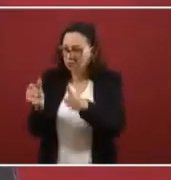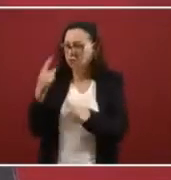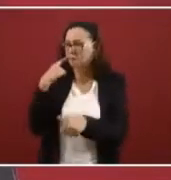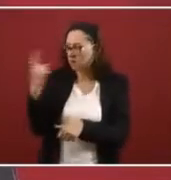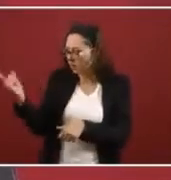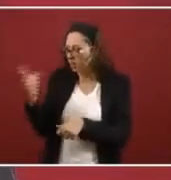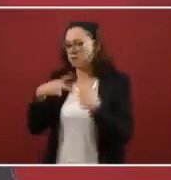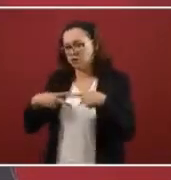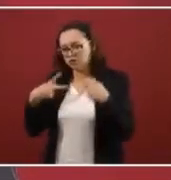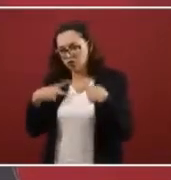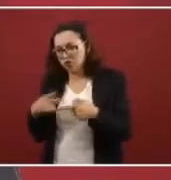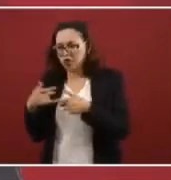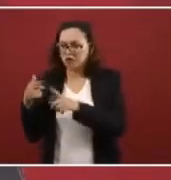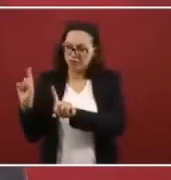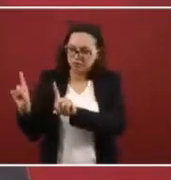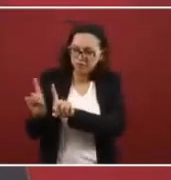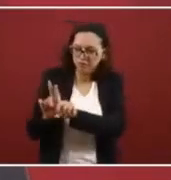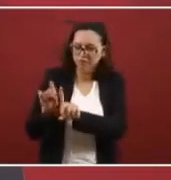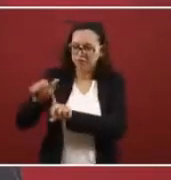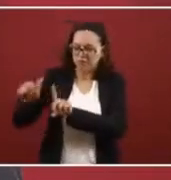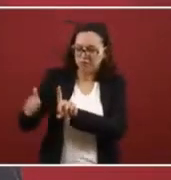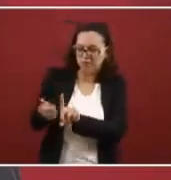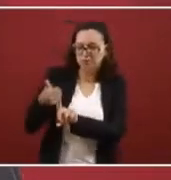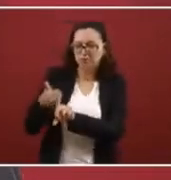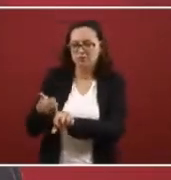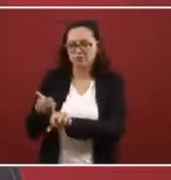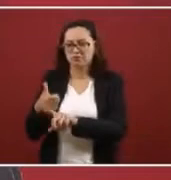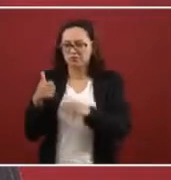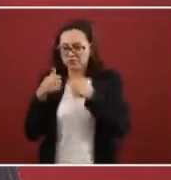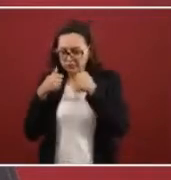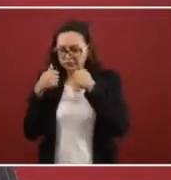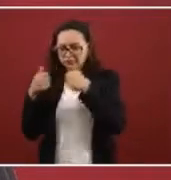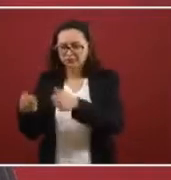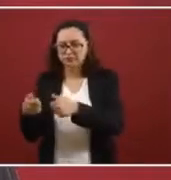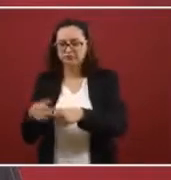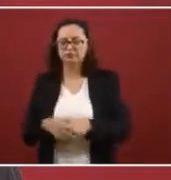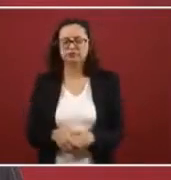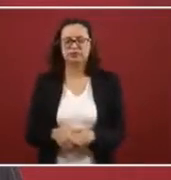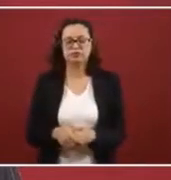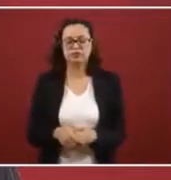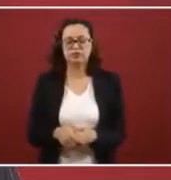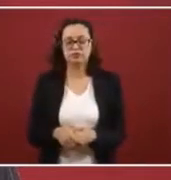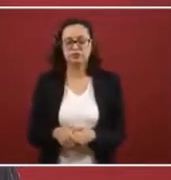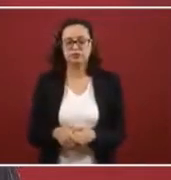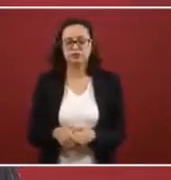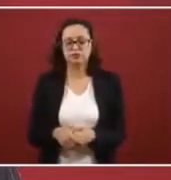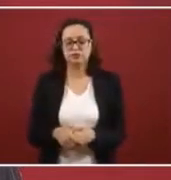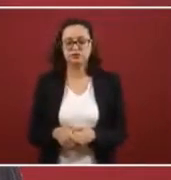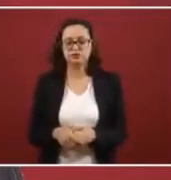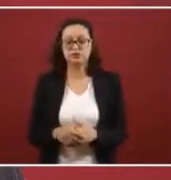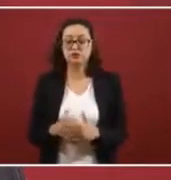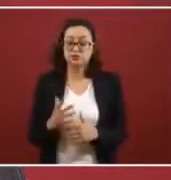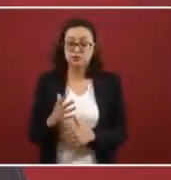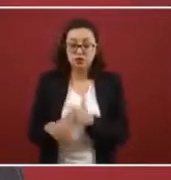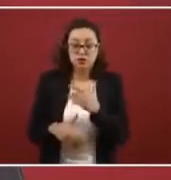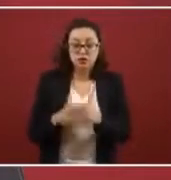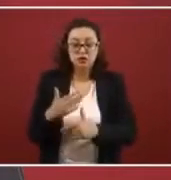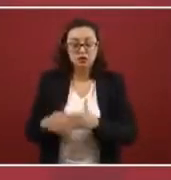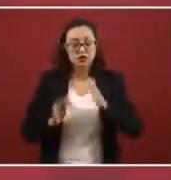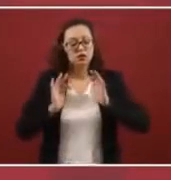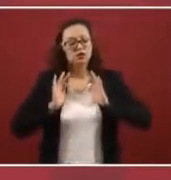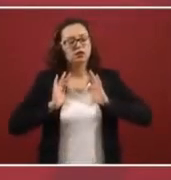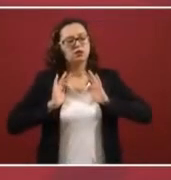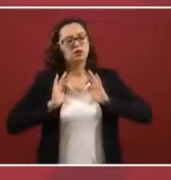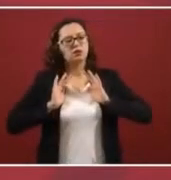them or who can respond to them in the meeting. And afterwards, as they pass